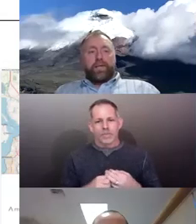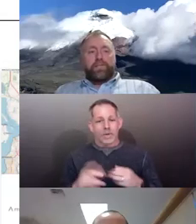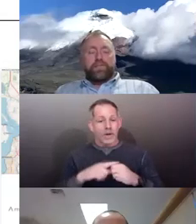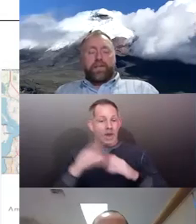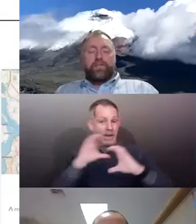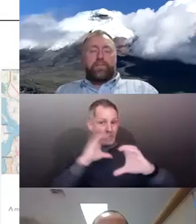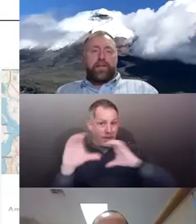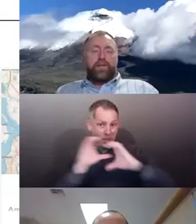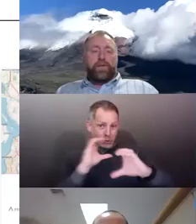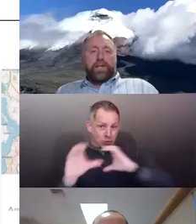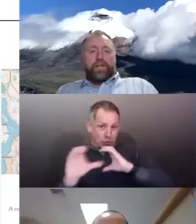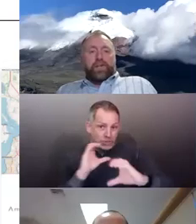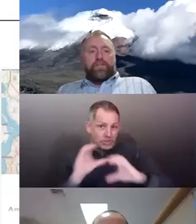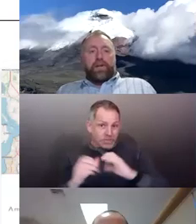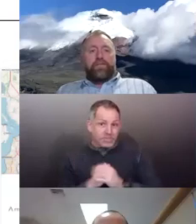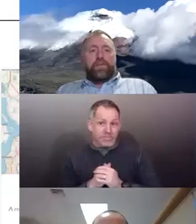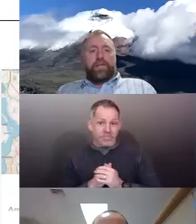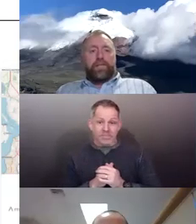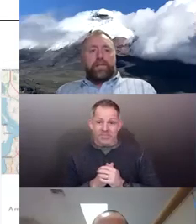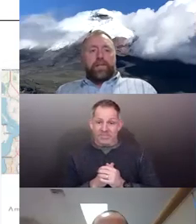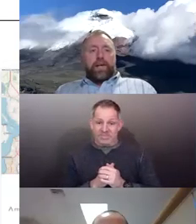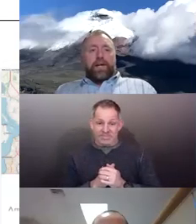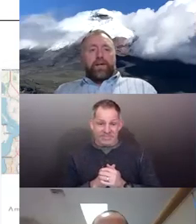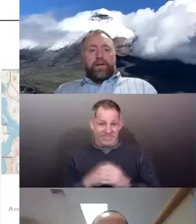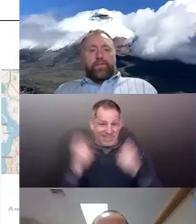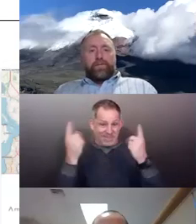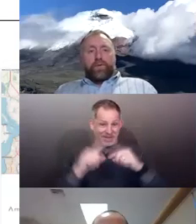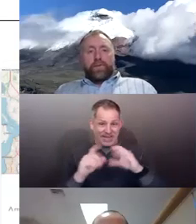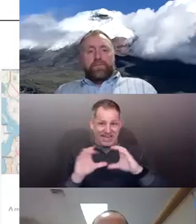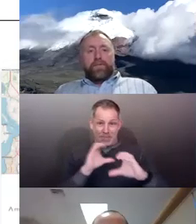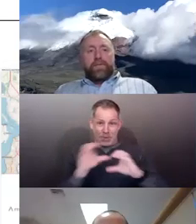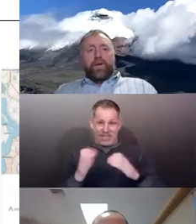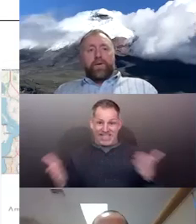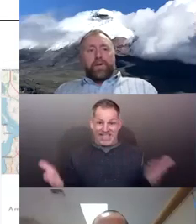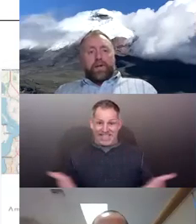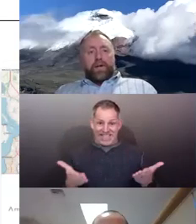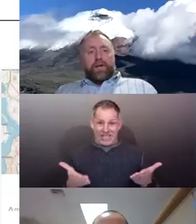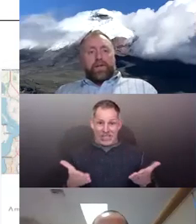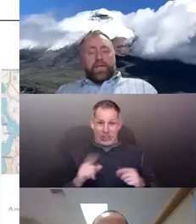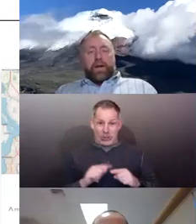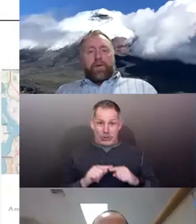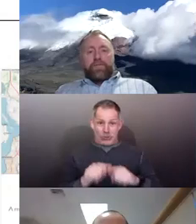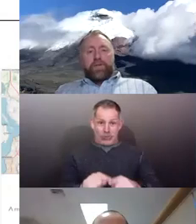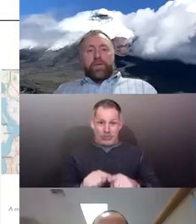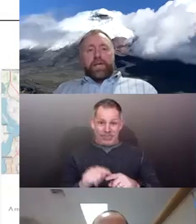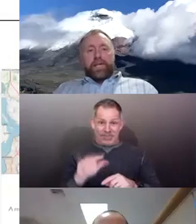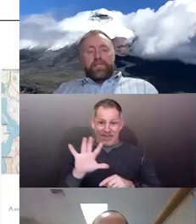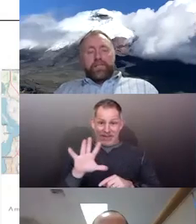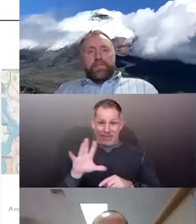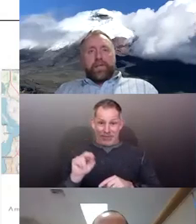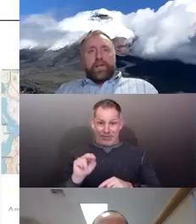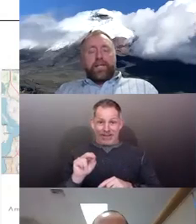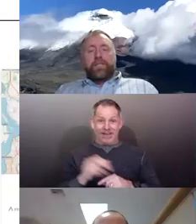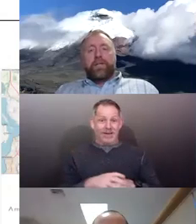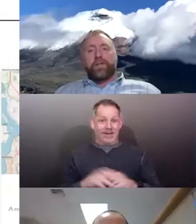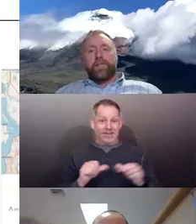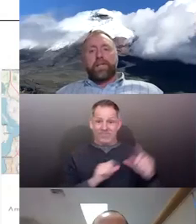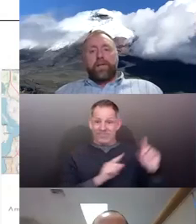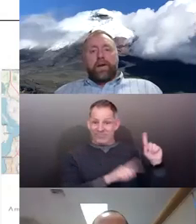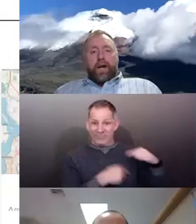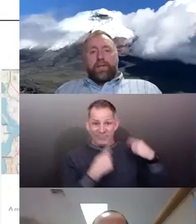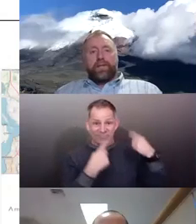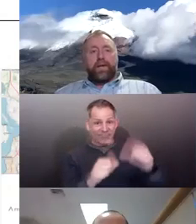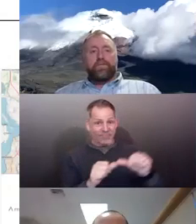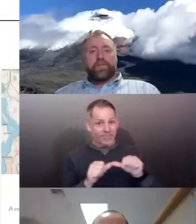the communications, having been here during SR 530 and of course up till now, the amount of communications, I shudder to